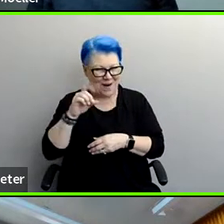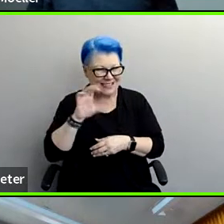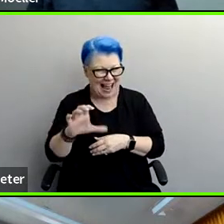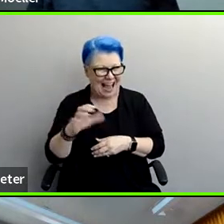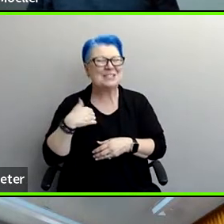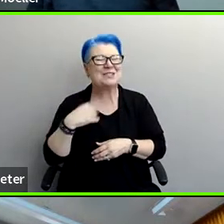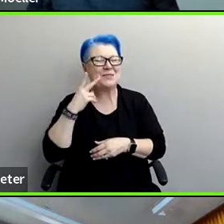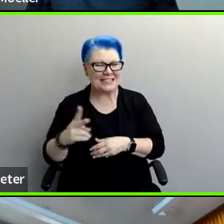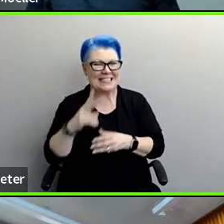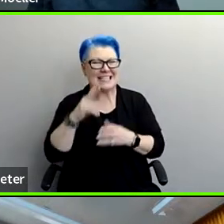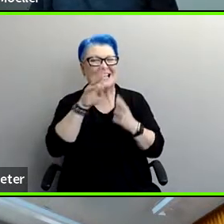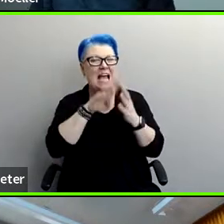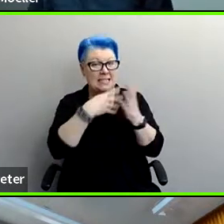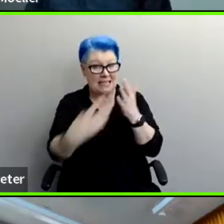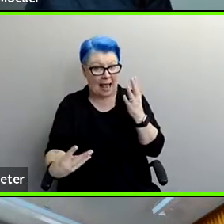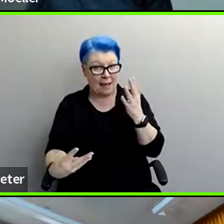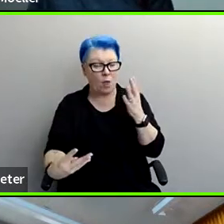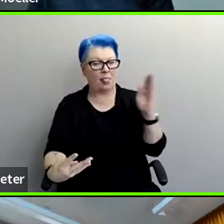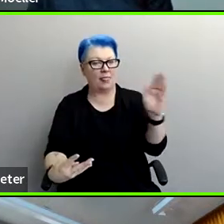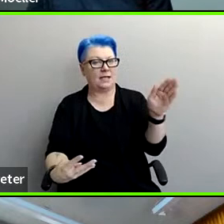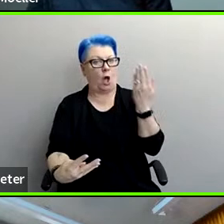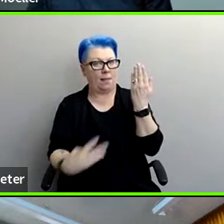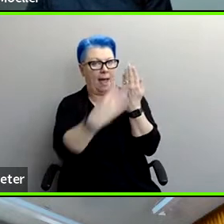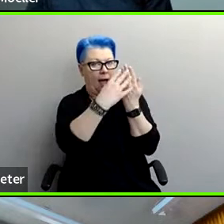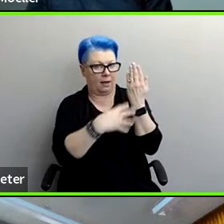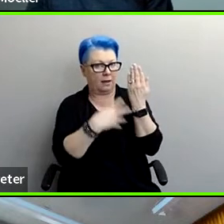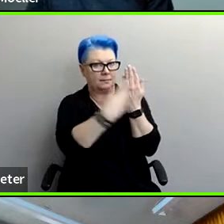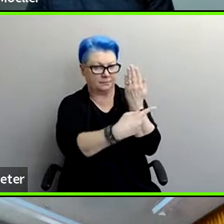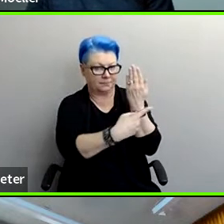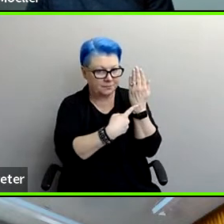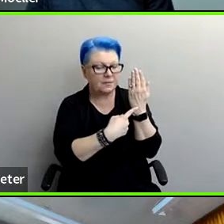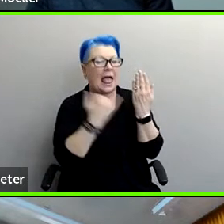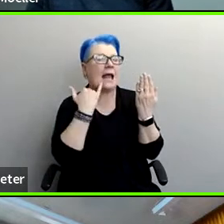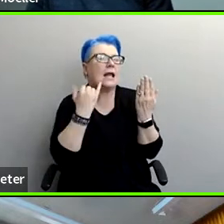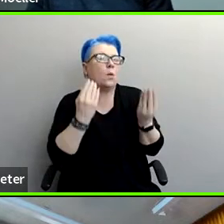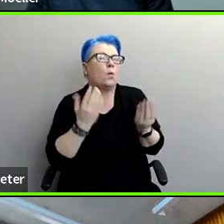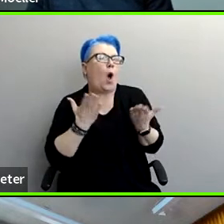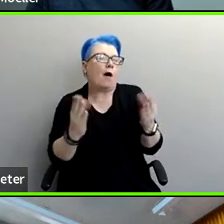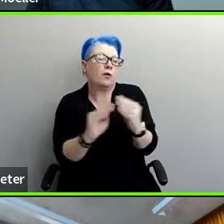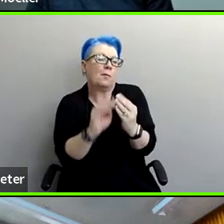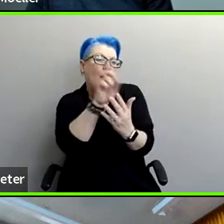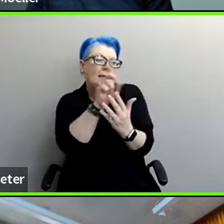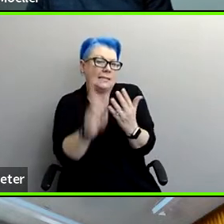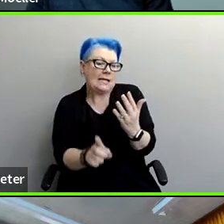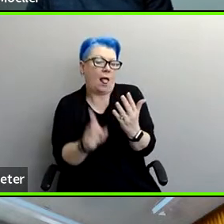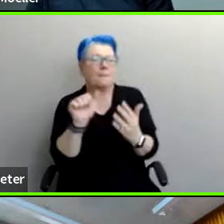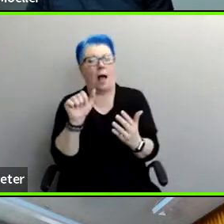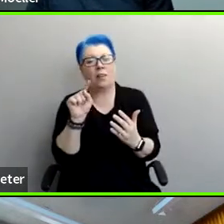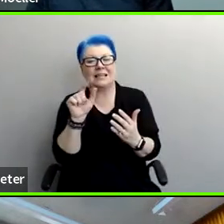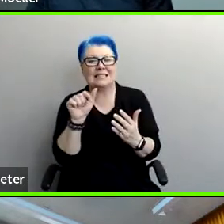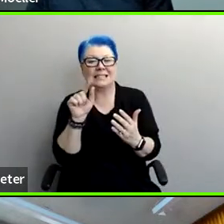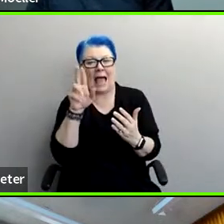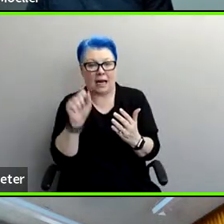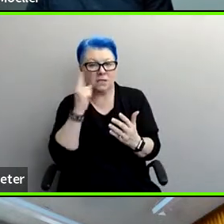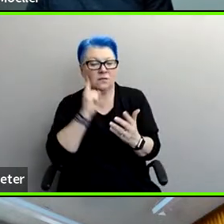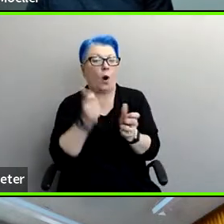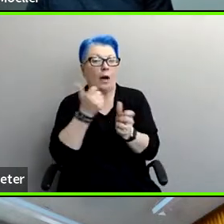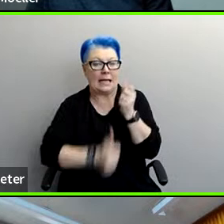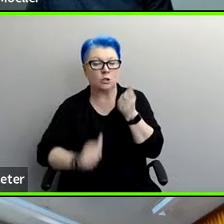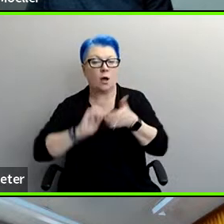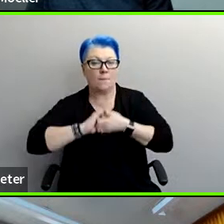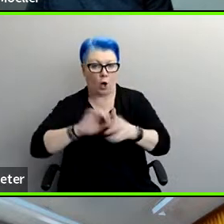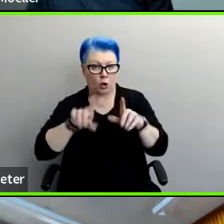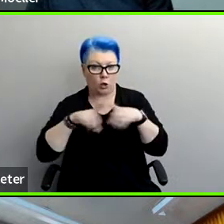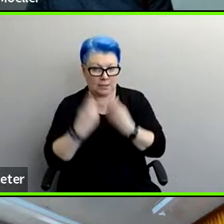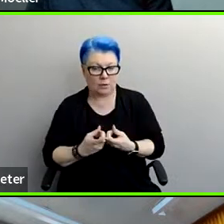is a table, and it does give you a little bit more detail of the status of each district. So you can see, once you take a look at